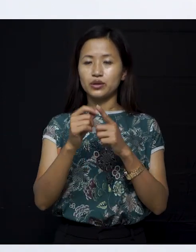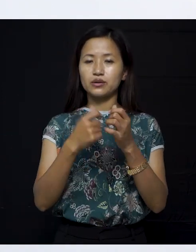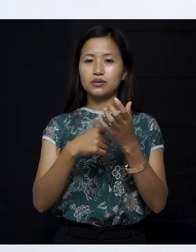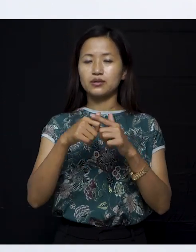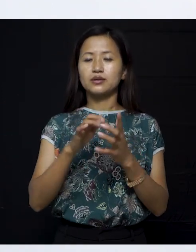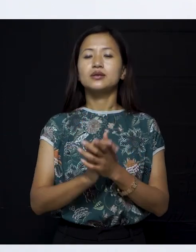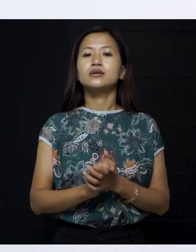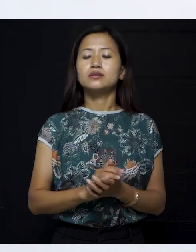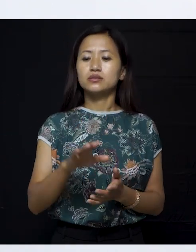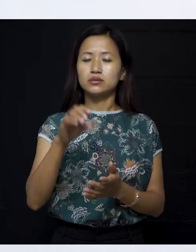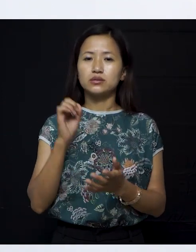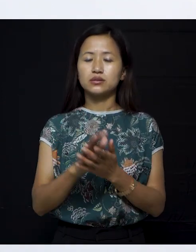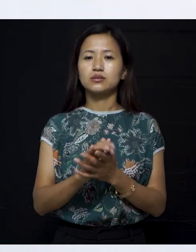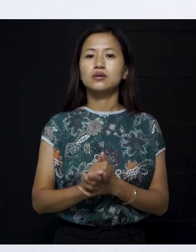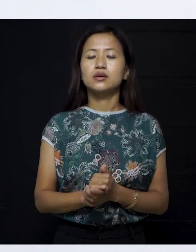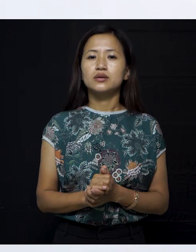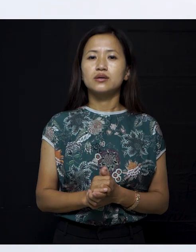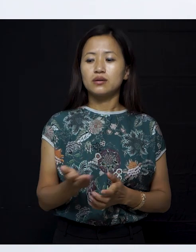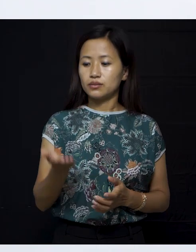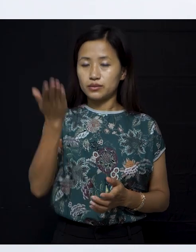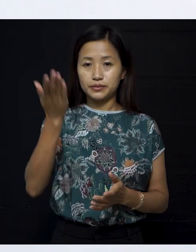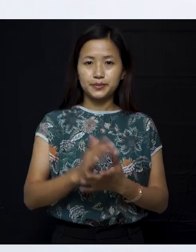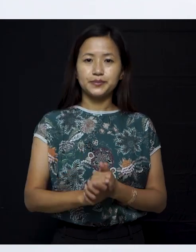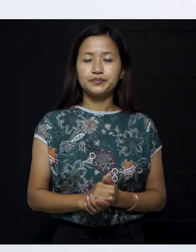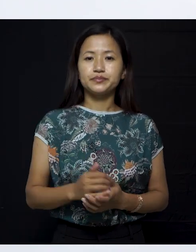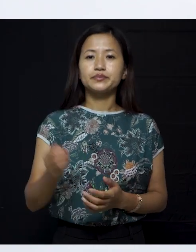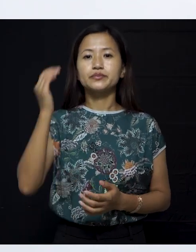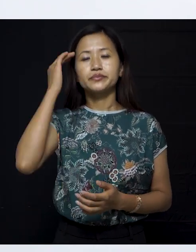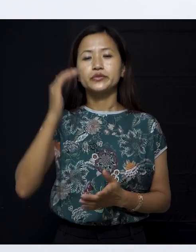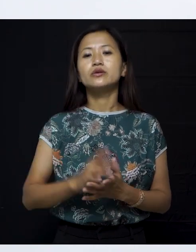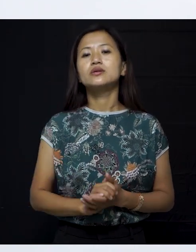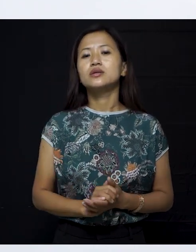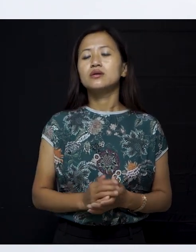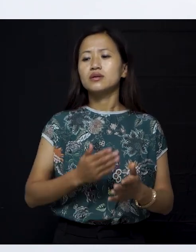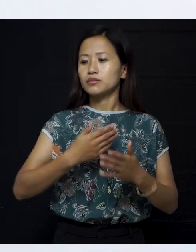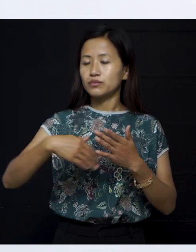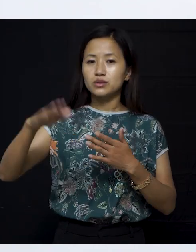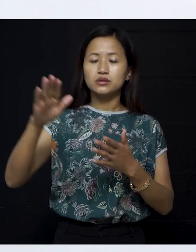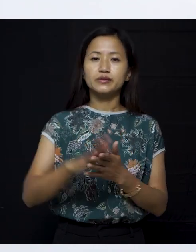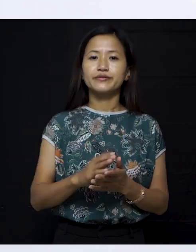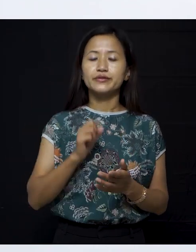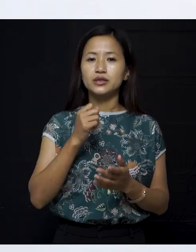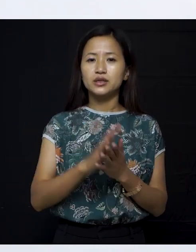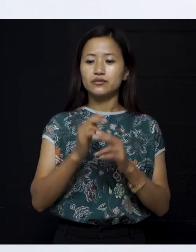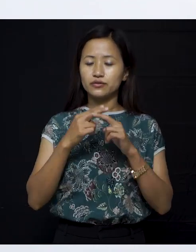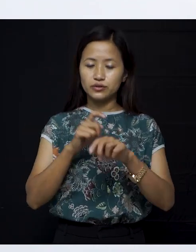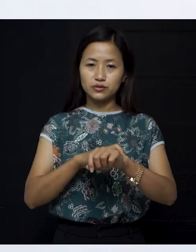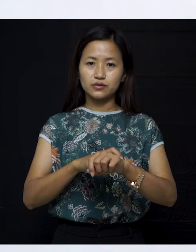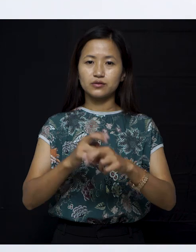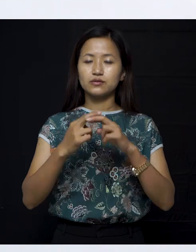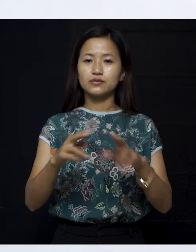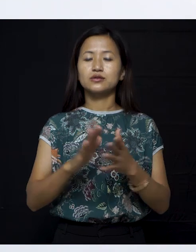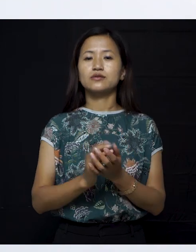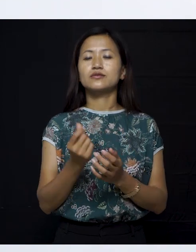many changes has taken up, right? So with that, we come to know that with the passing of age, with the phase of time, there